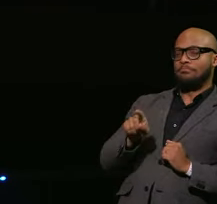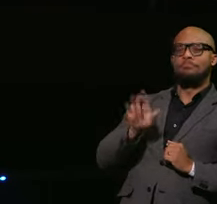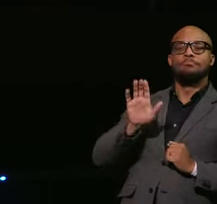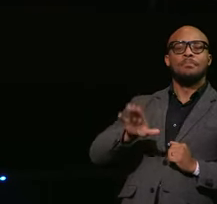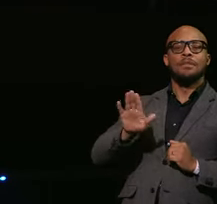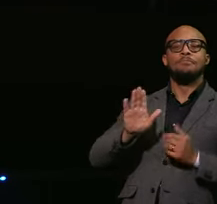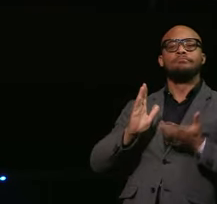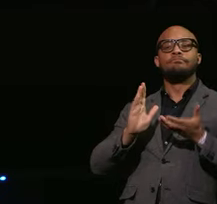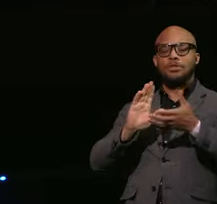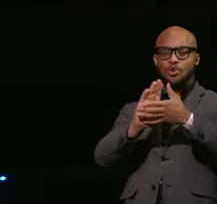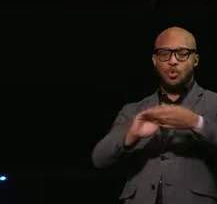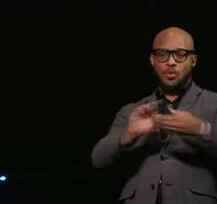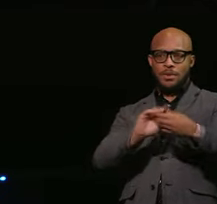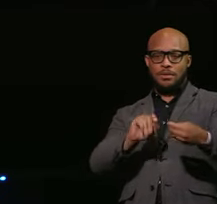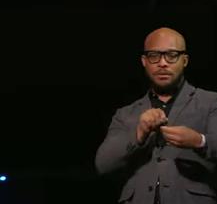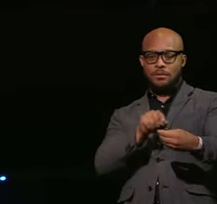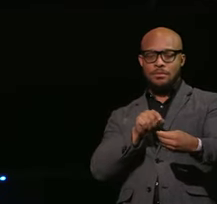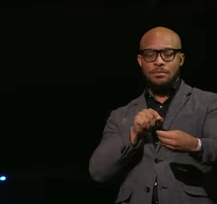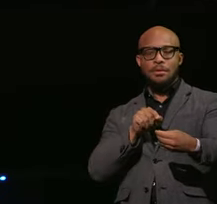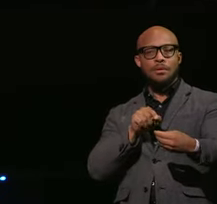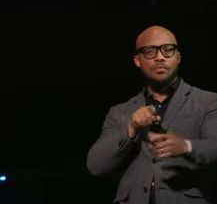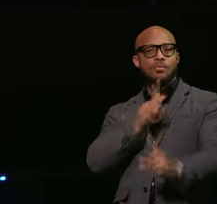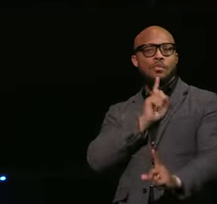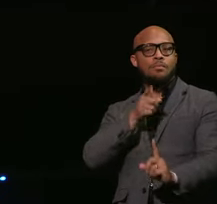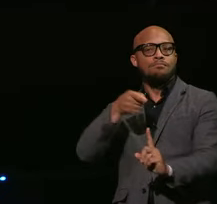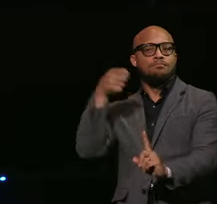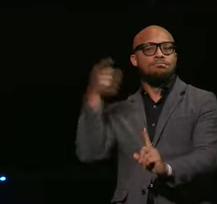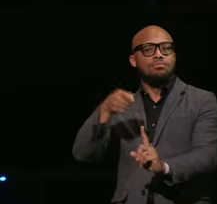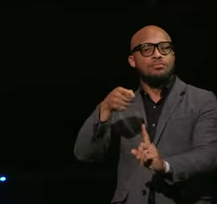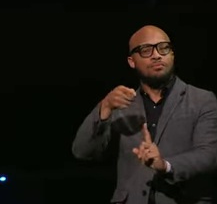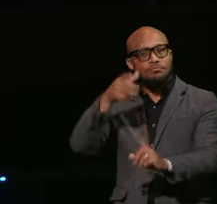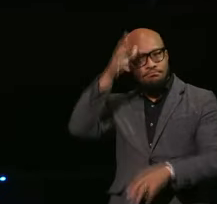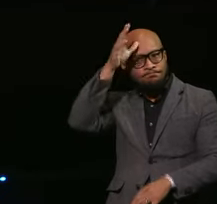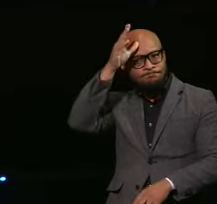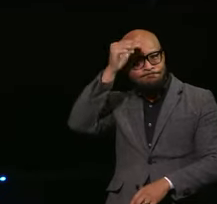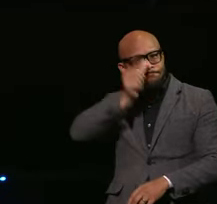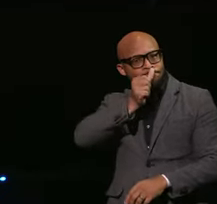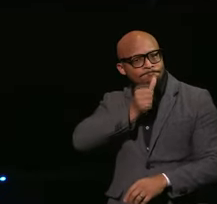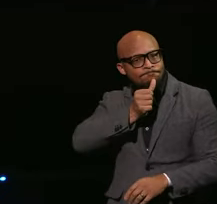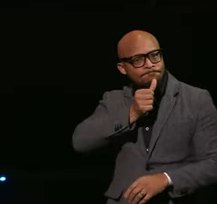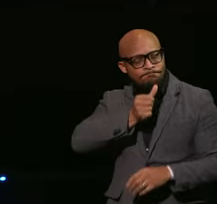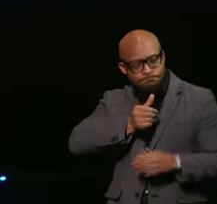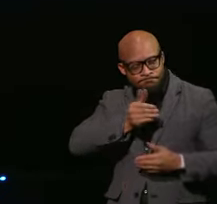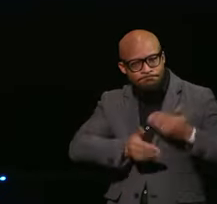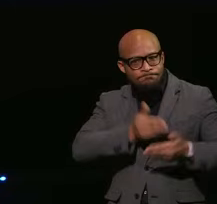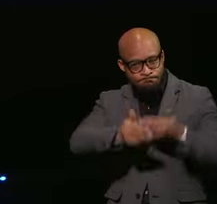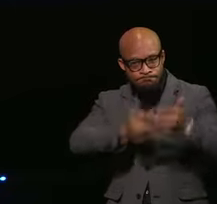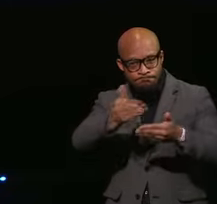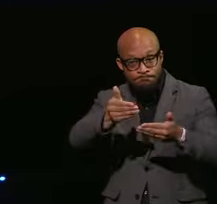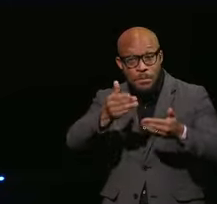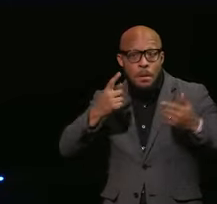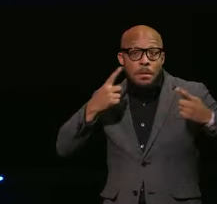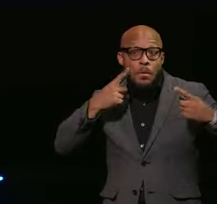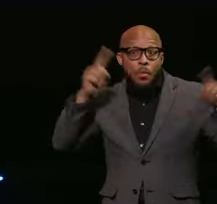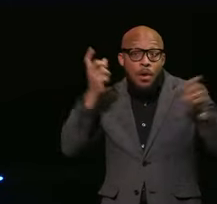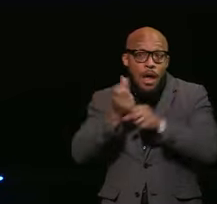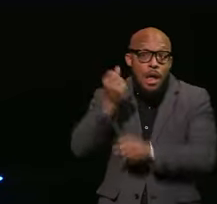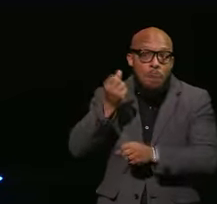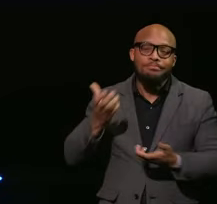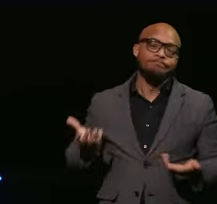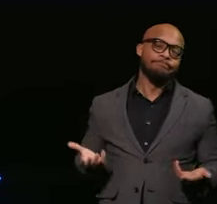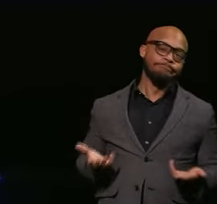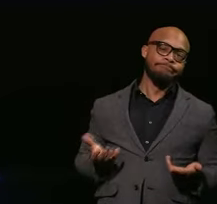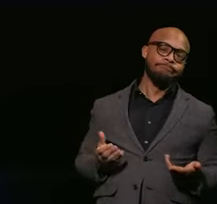one, and the tone of the film is one of resilience, though ultimately not one of triumph, right, of